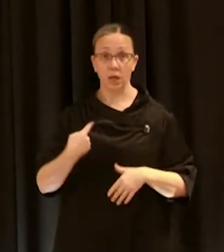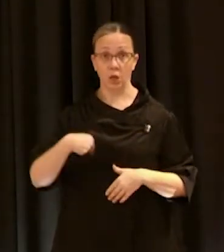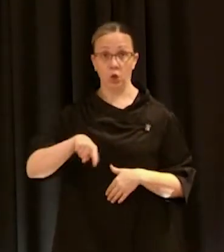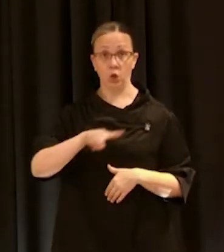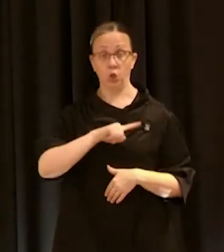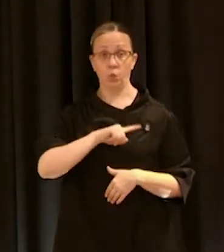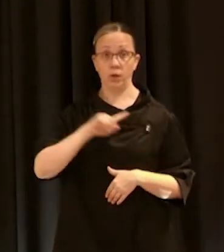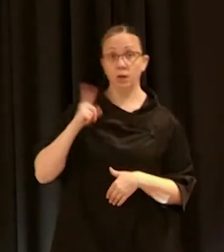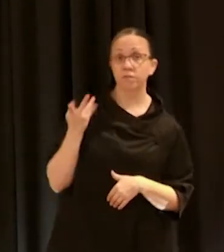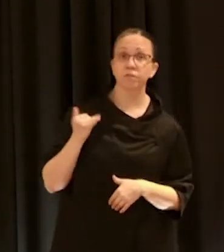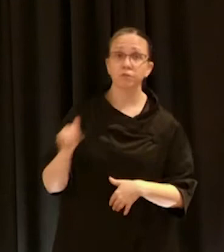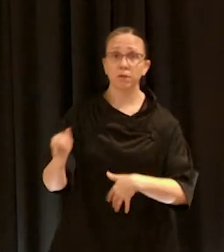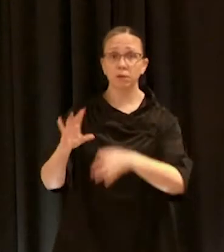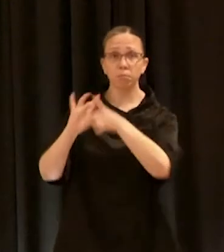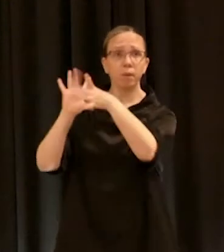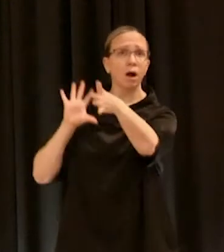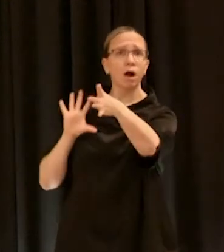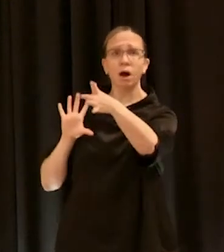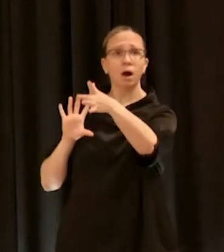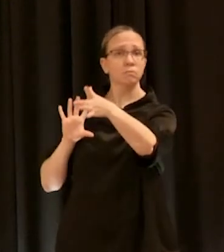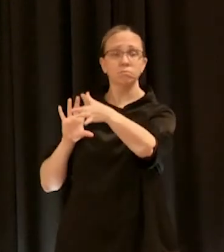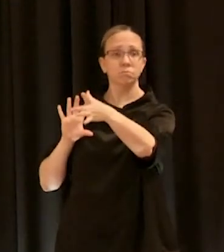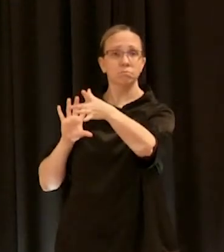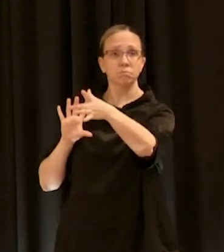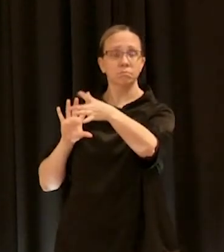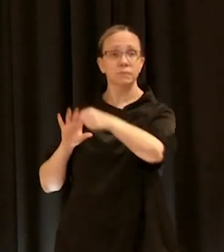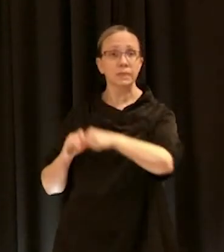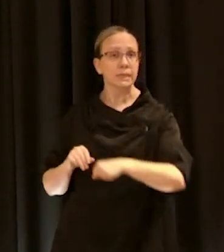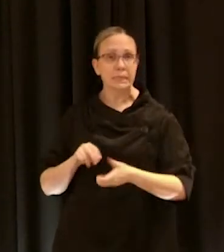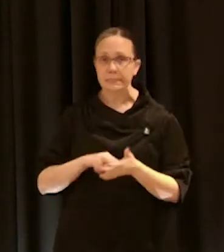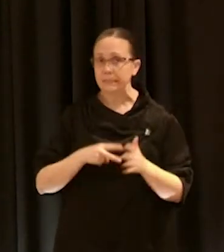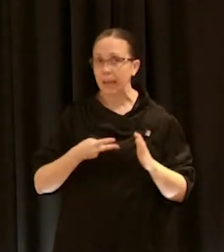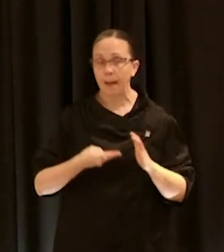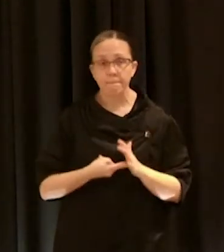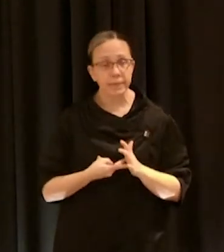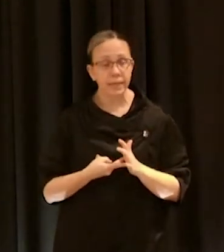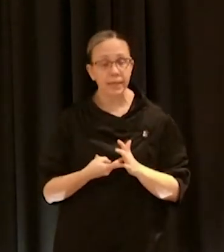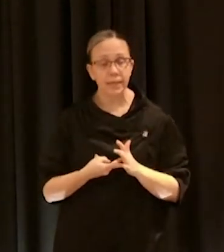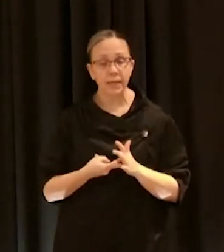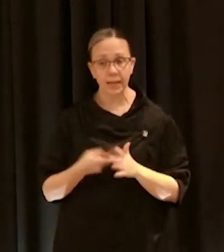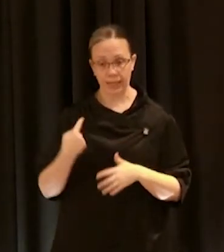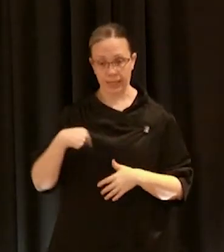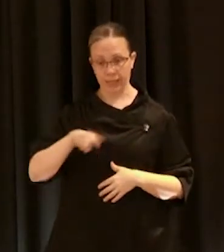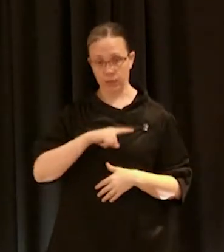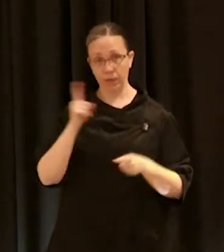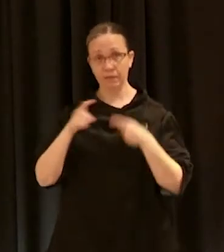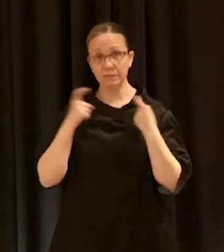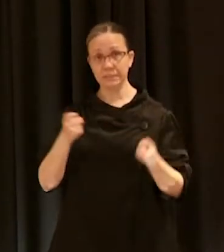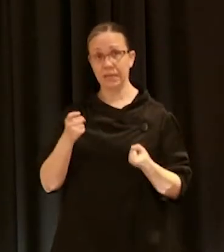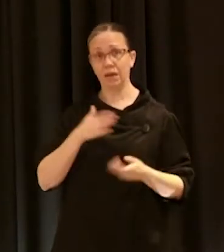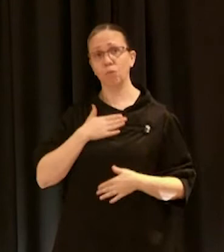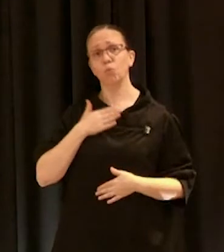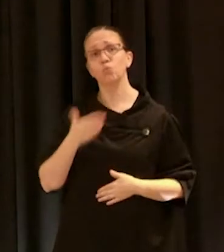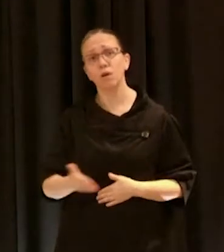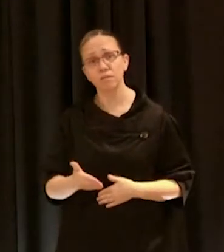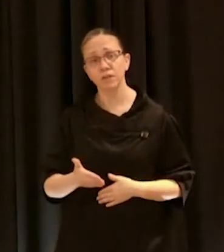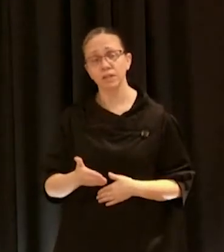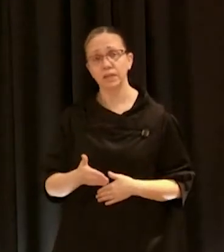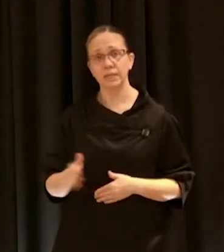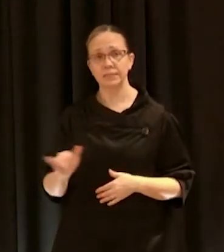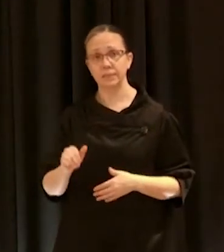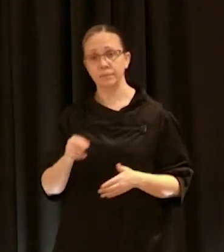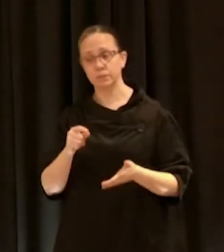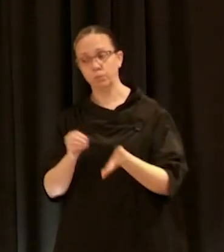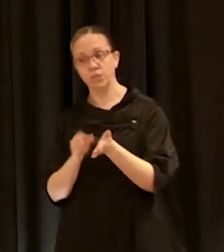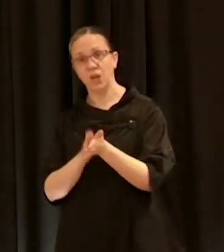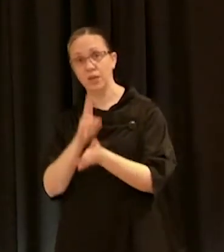are eternally lost. It doesn't mean that we have sinned willfully, like it said in Hebrews,